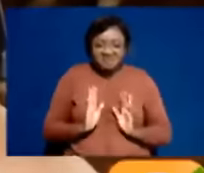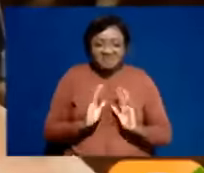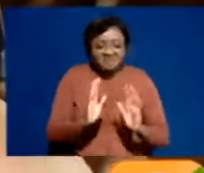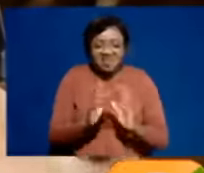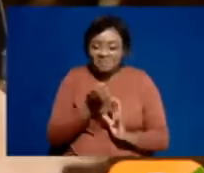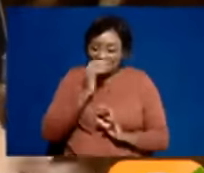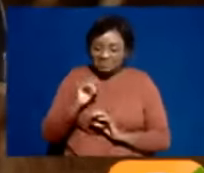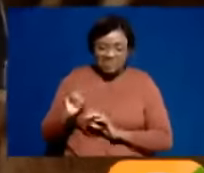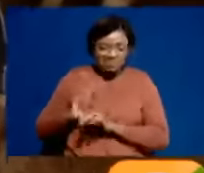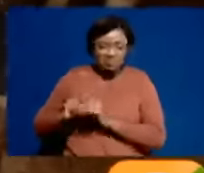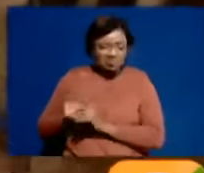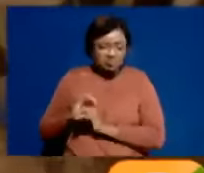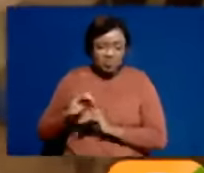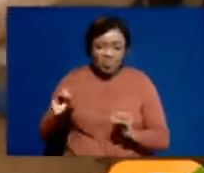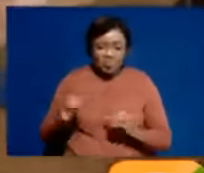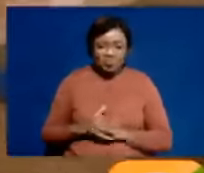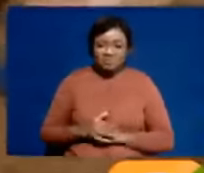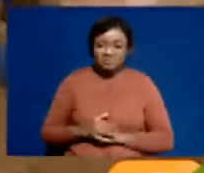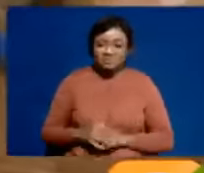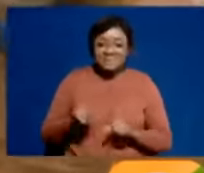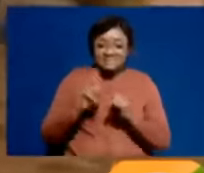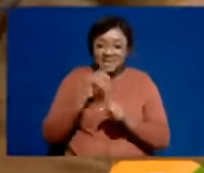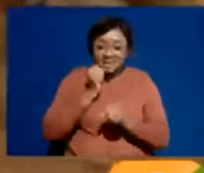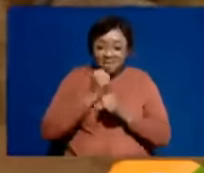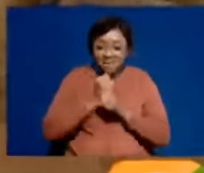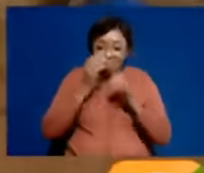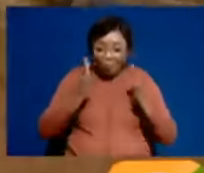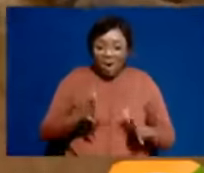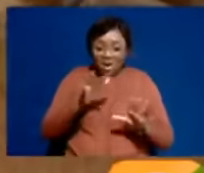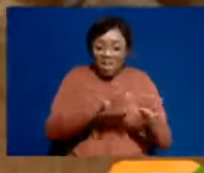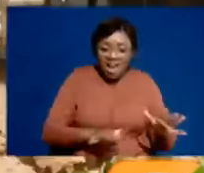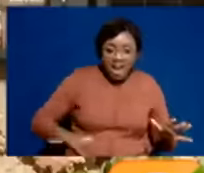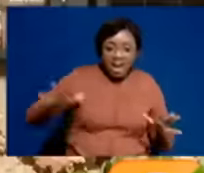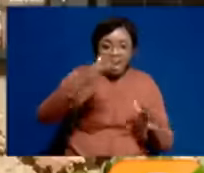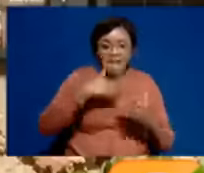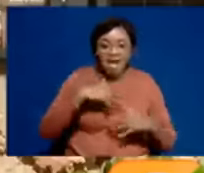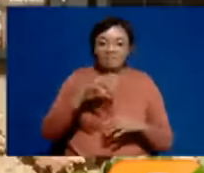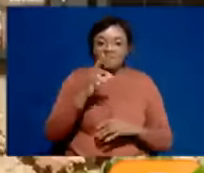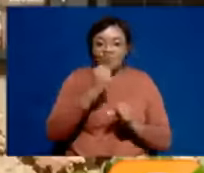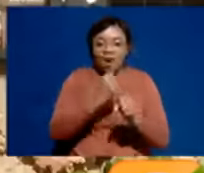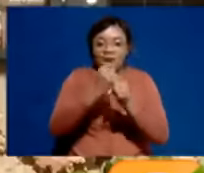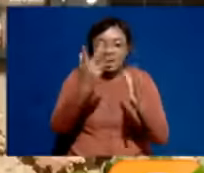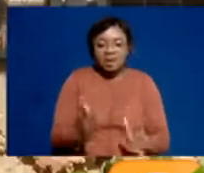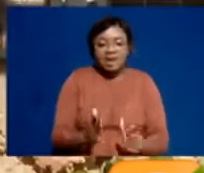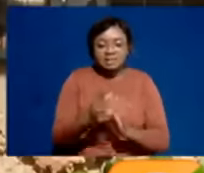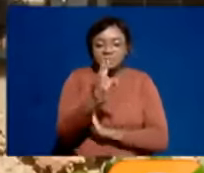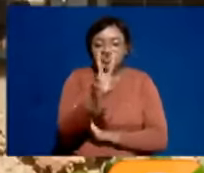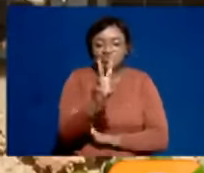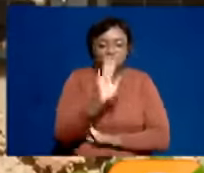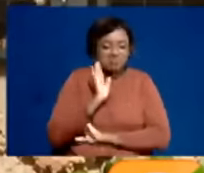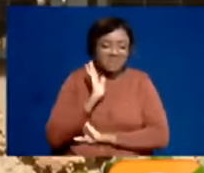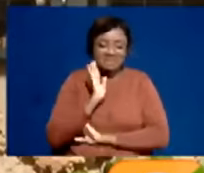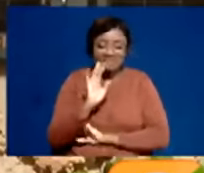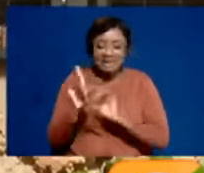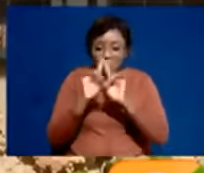include faster pig growth and reduction of labor costs. The whole farm, we have like 2 staff who work in our farm, and we have